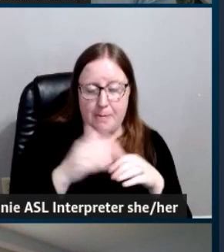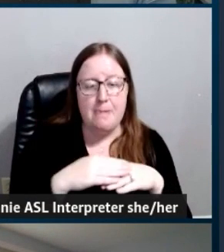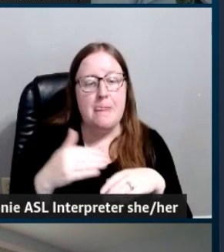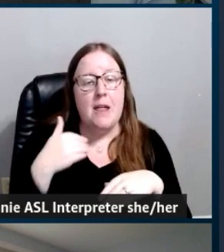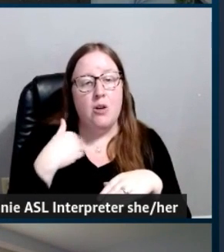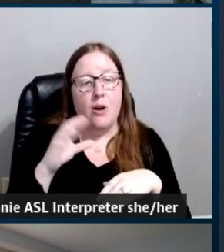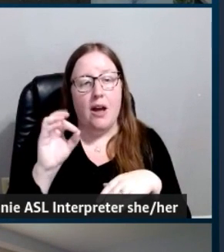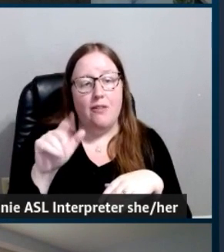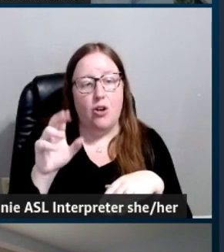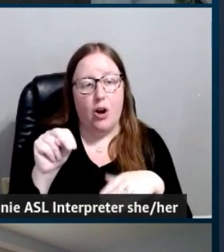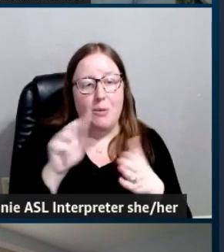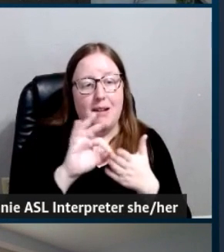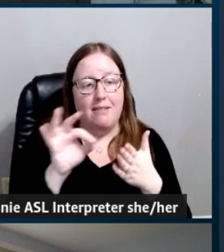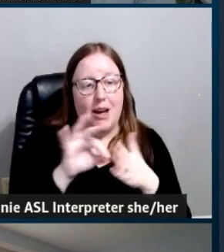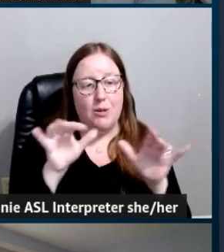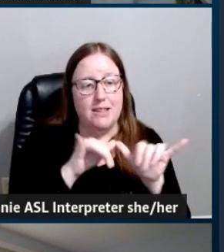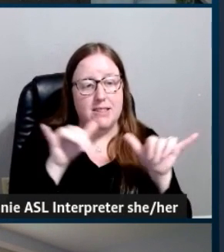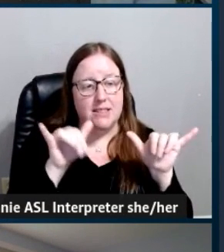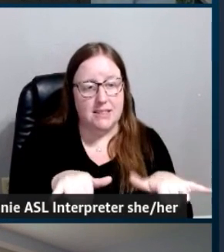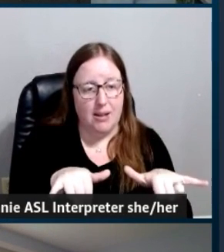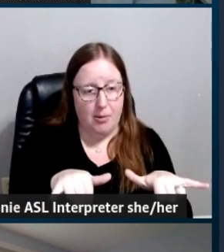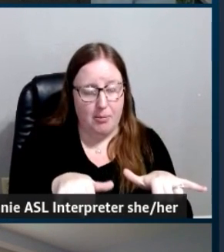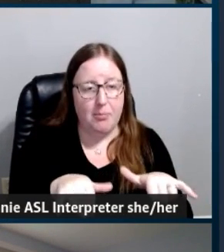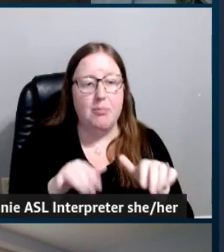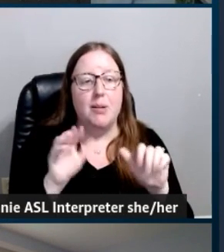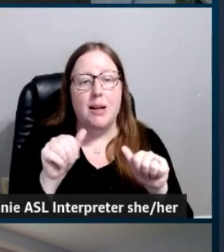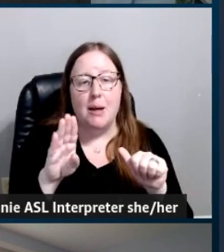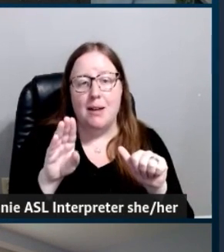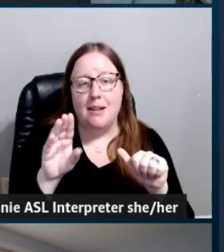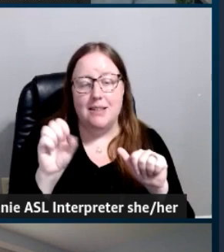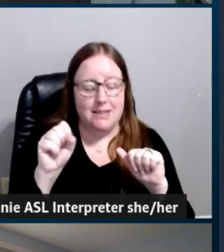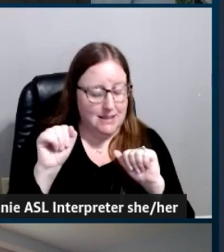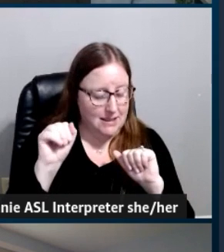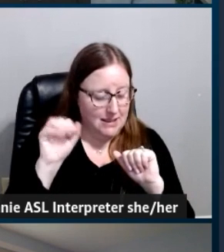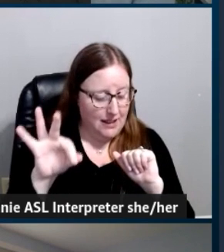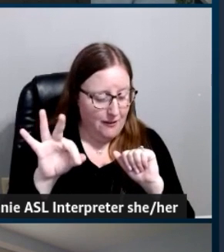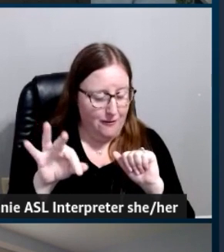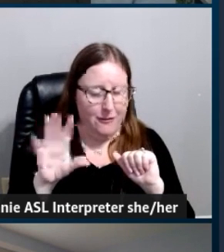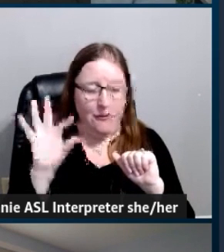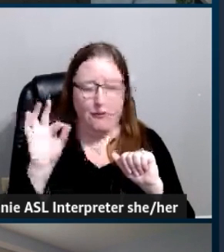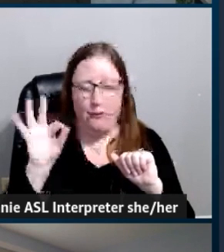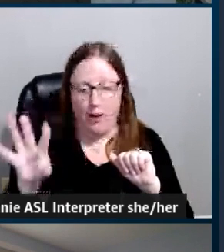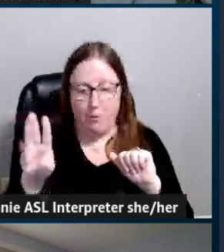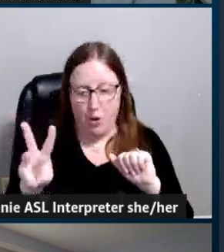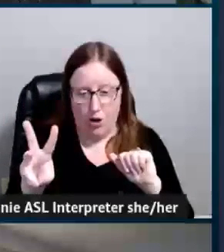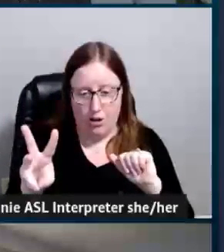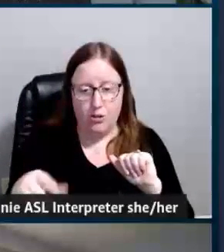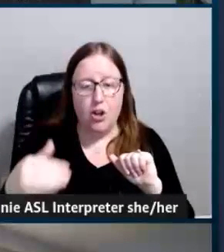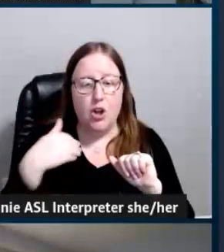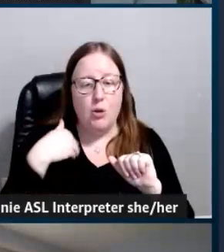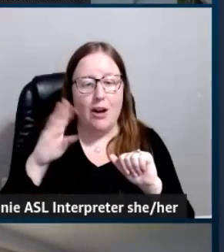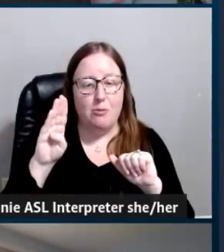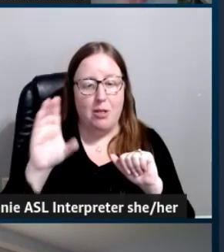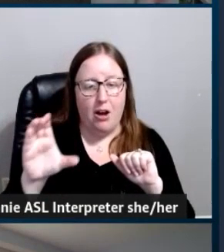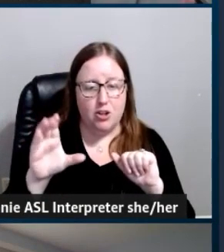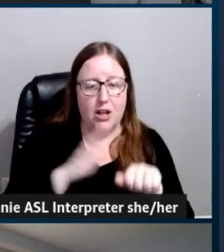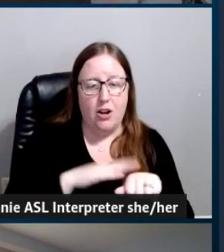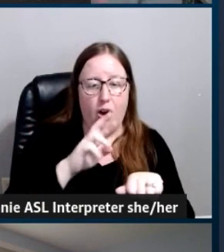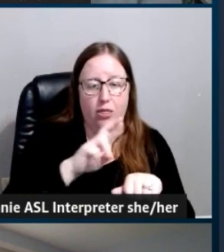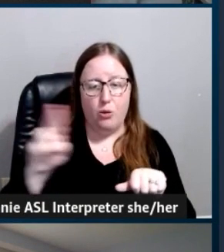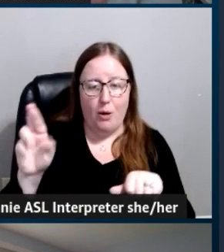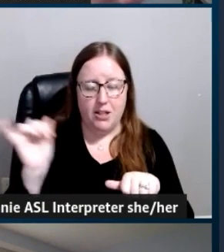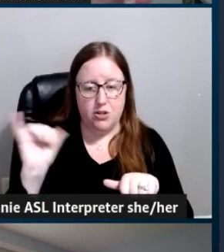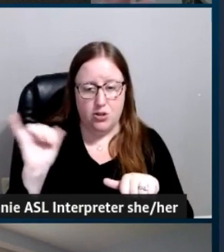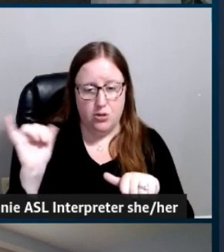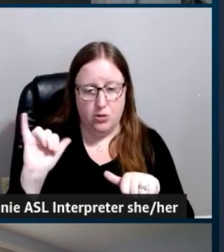carbon accounting system, could be the CIF framework, and you have blockchain on the right, where